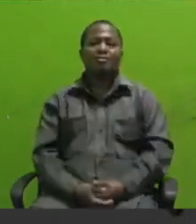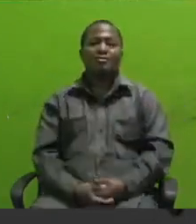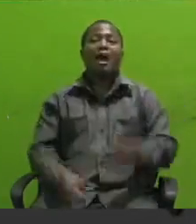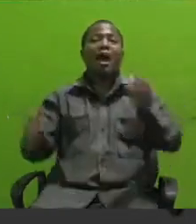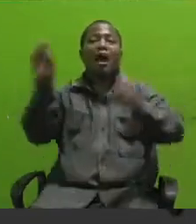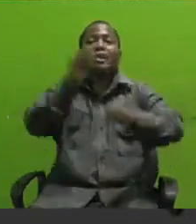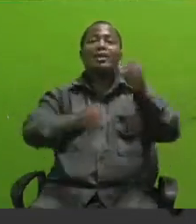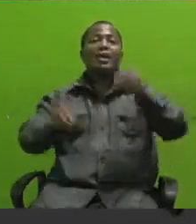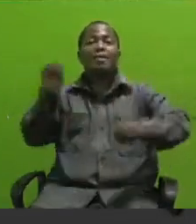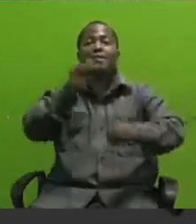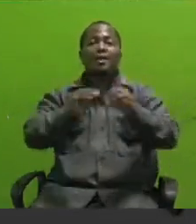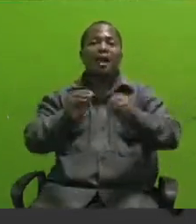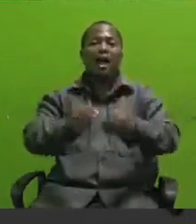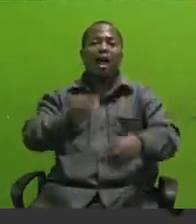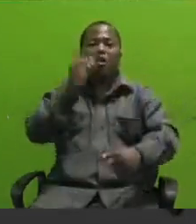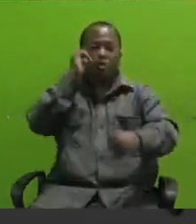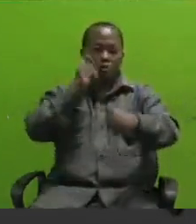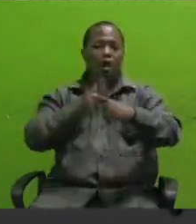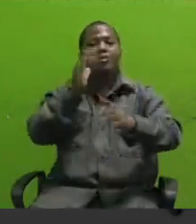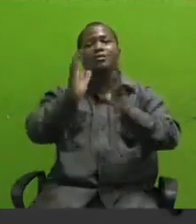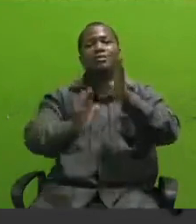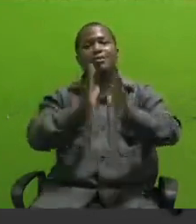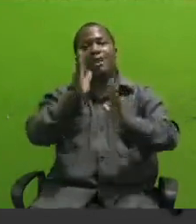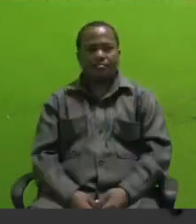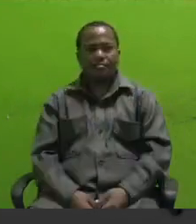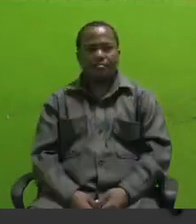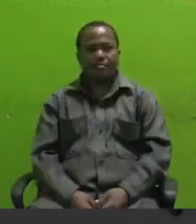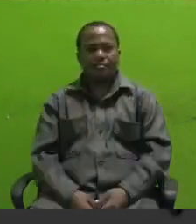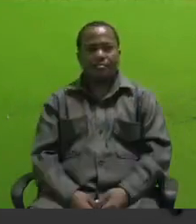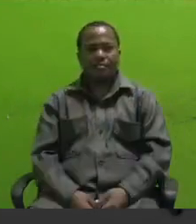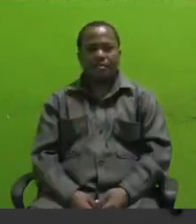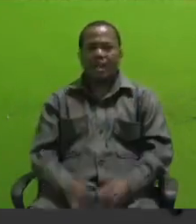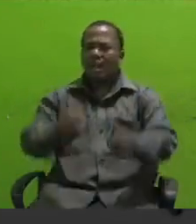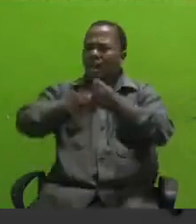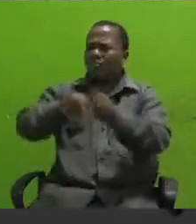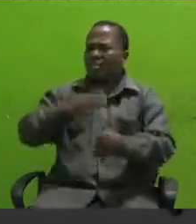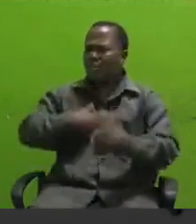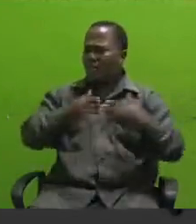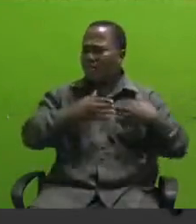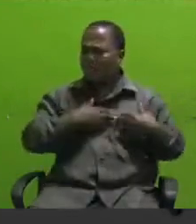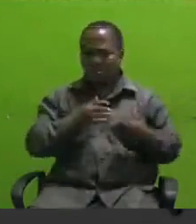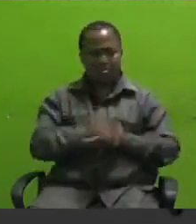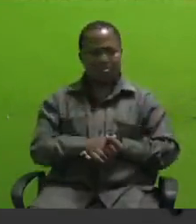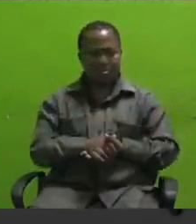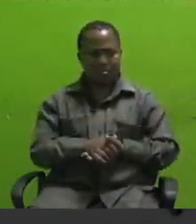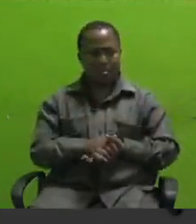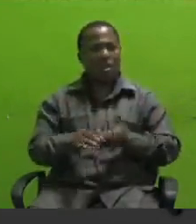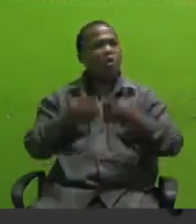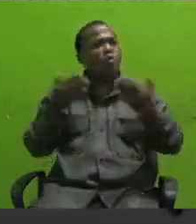My dear friends, what is meant by chemical warning sign?